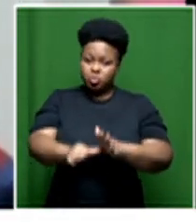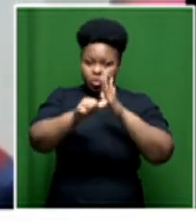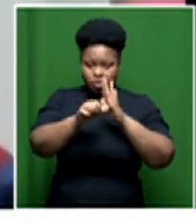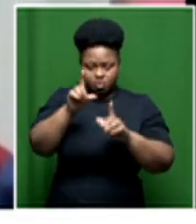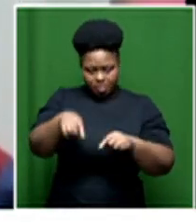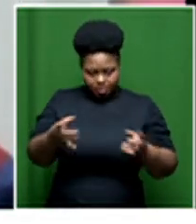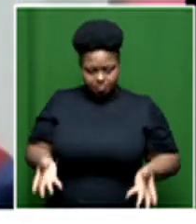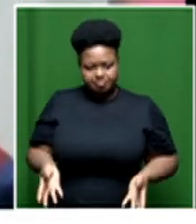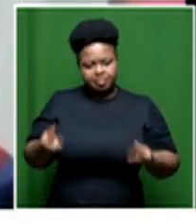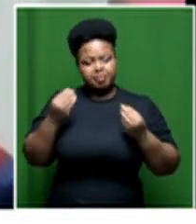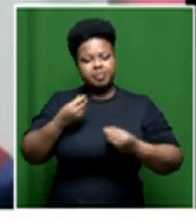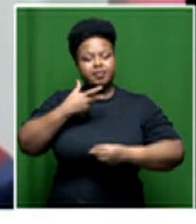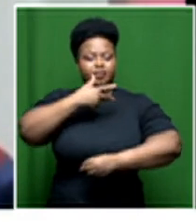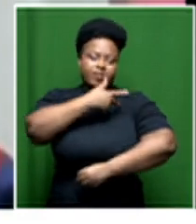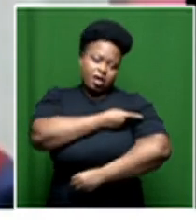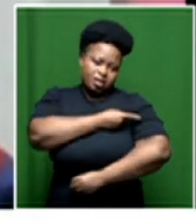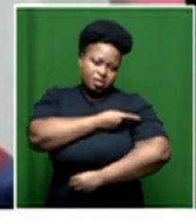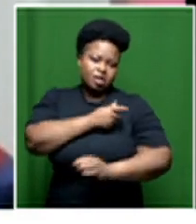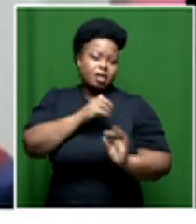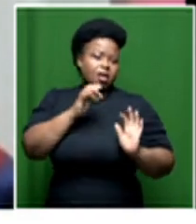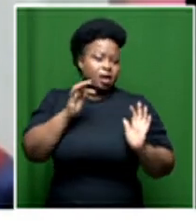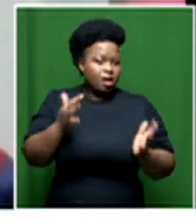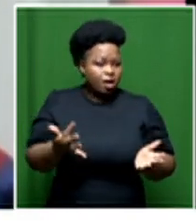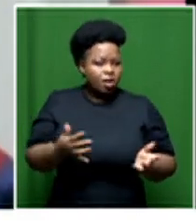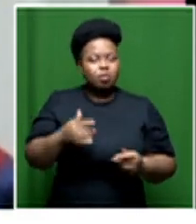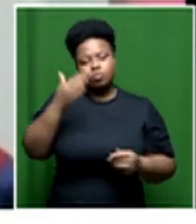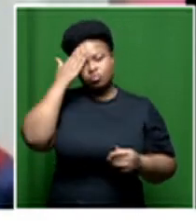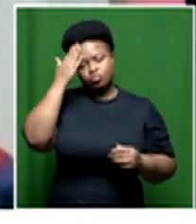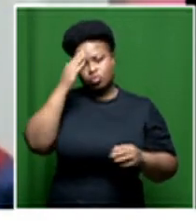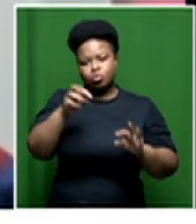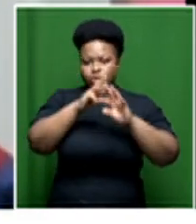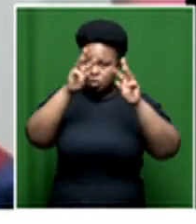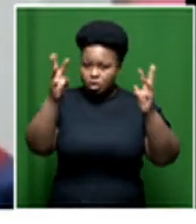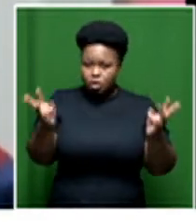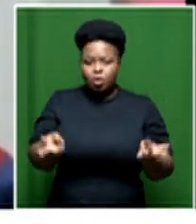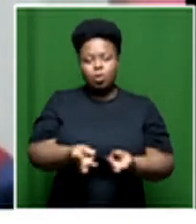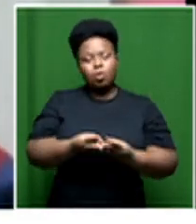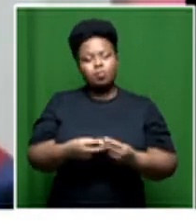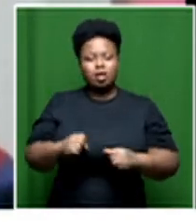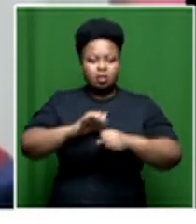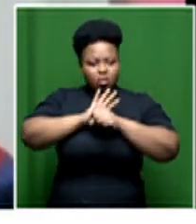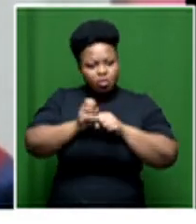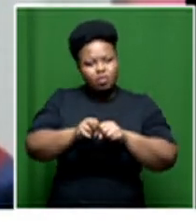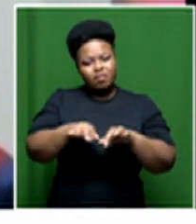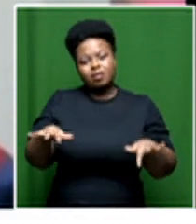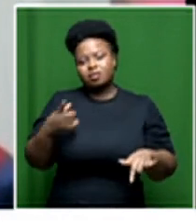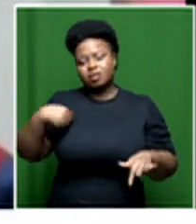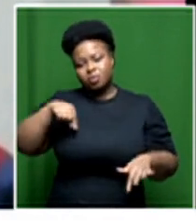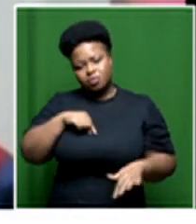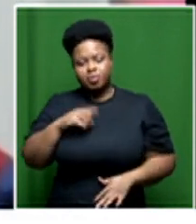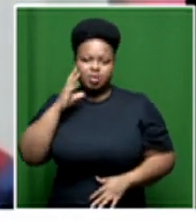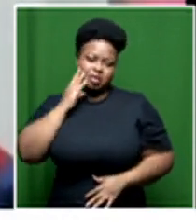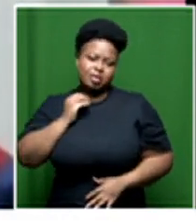a vaccine in the context of this global virus that we are confronted with. And then therefore they were